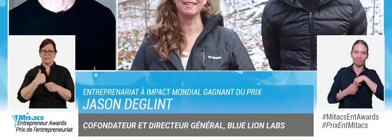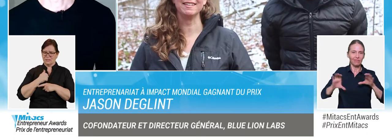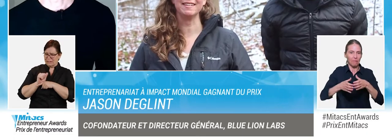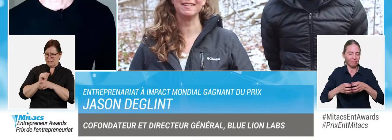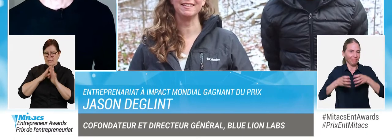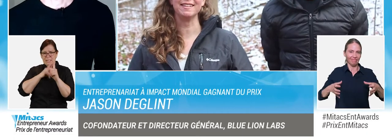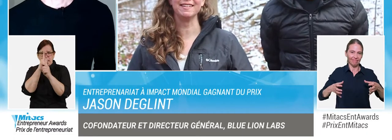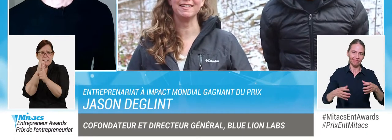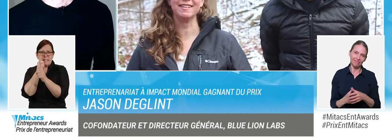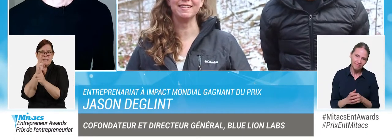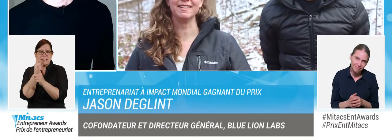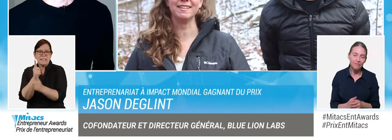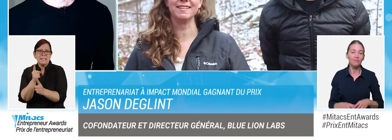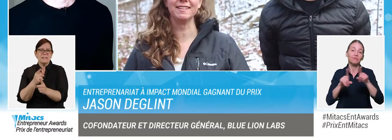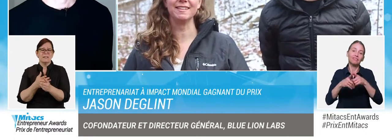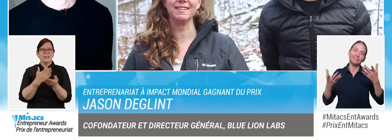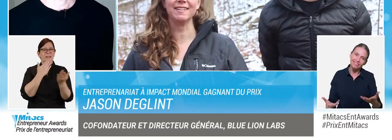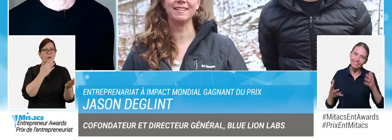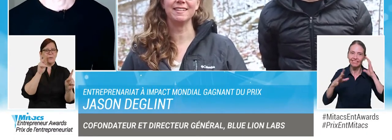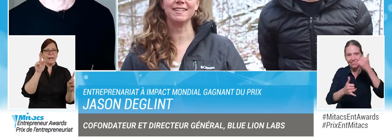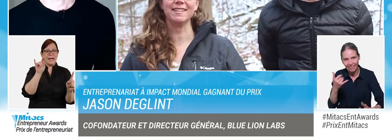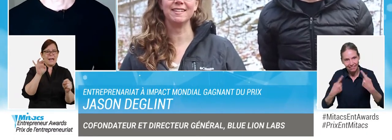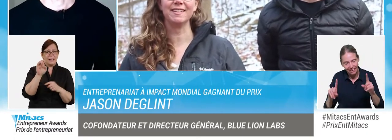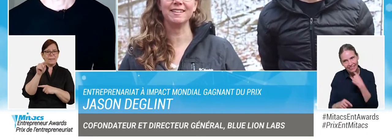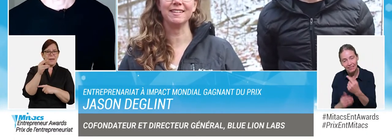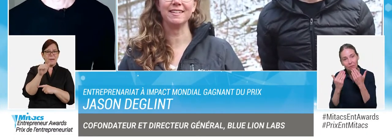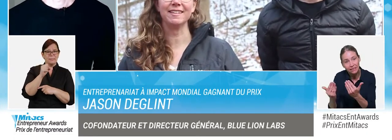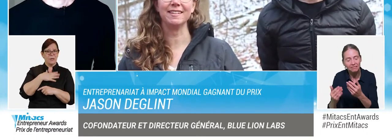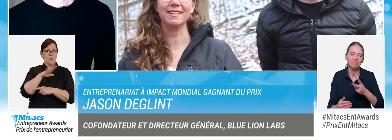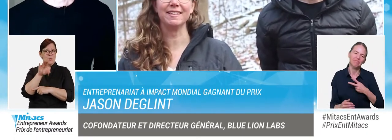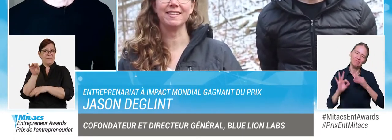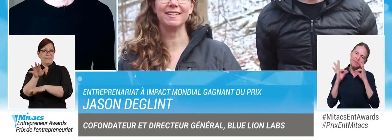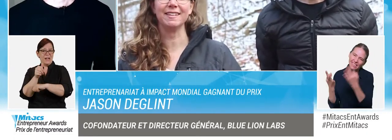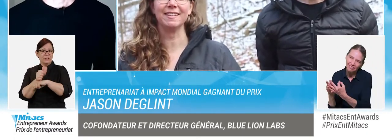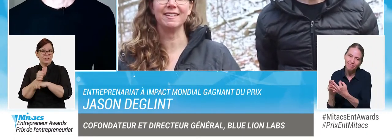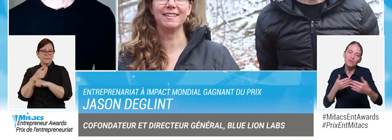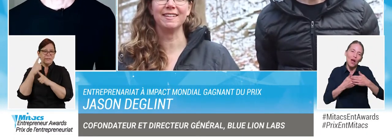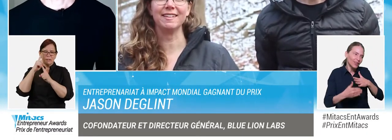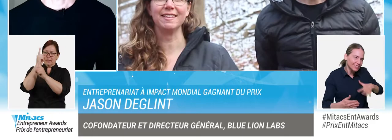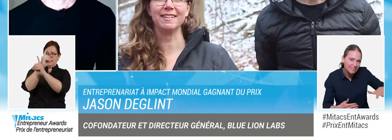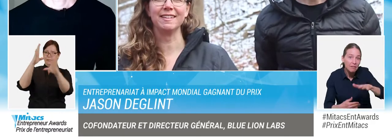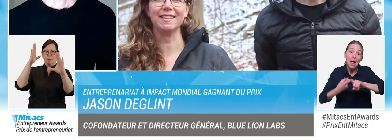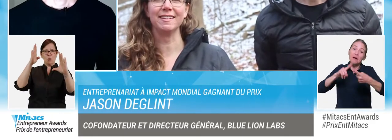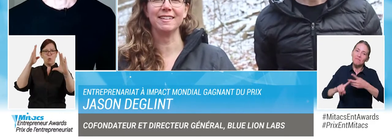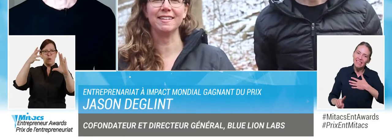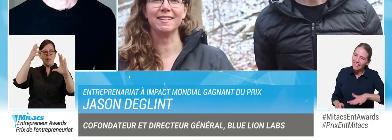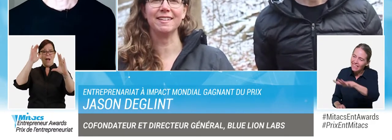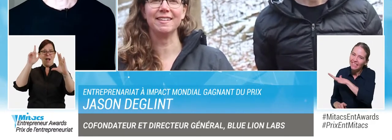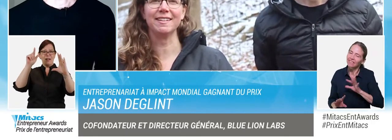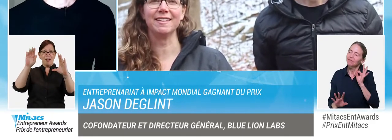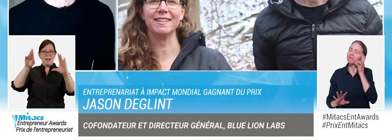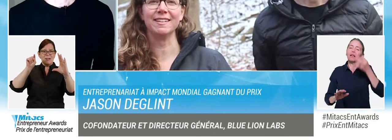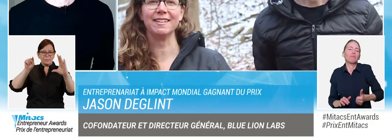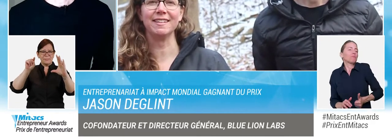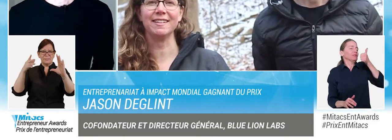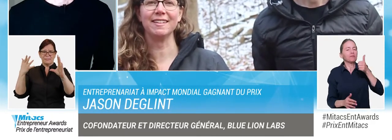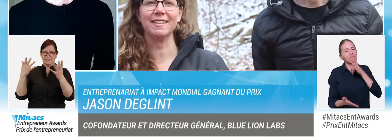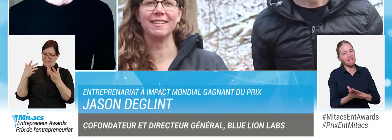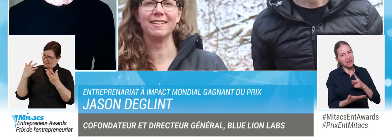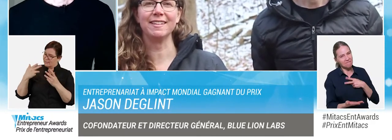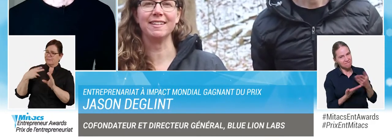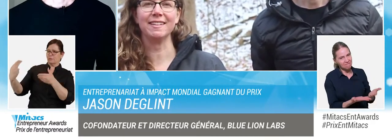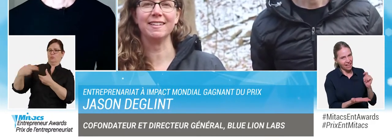my entrepreneurial ambitions. Thank you, Katie Thomas, my co-founder, for seeing the vision of Blue Lion and joining me to lead the